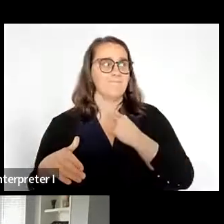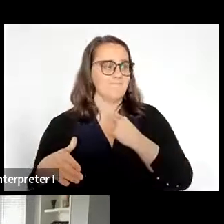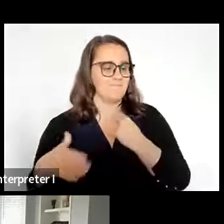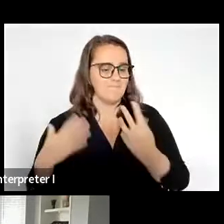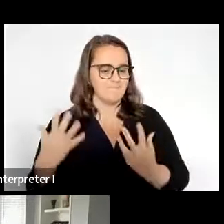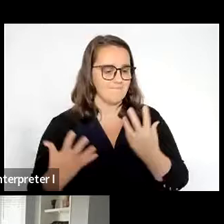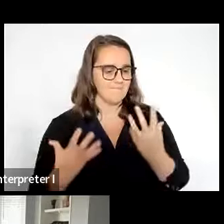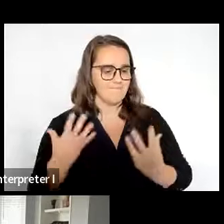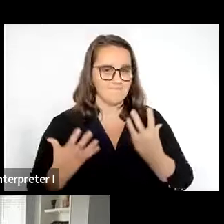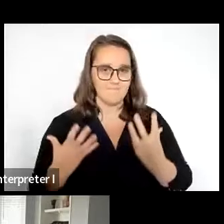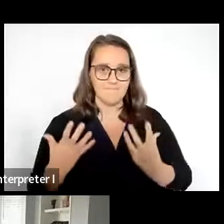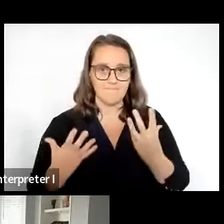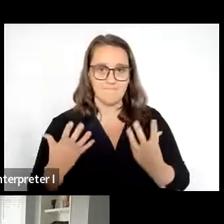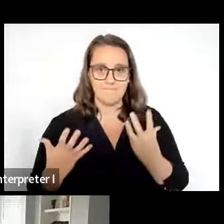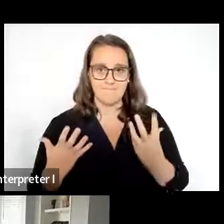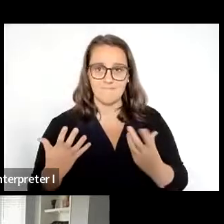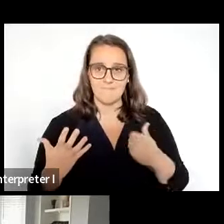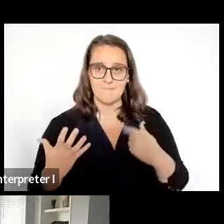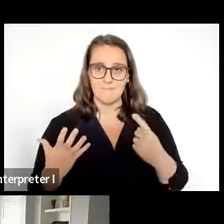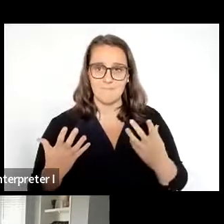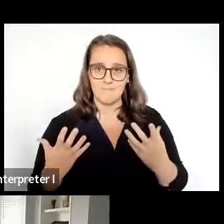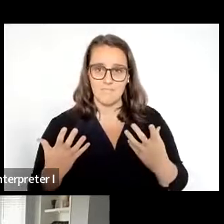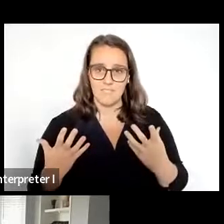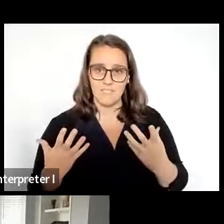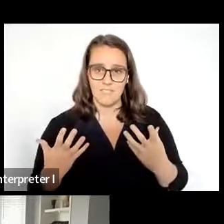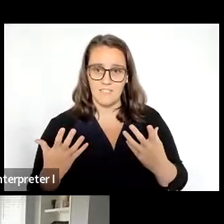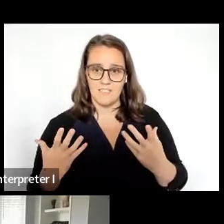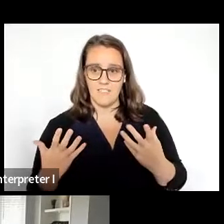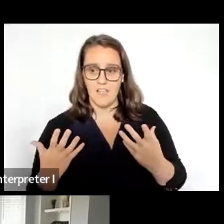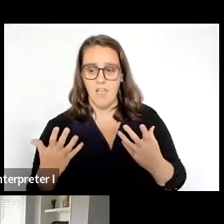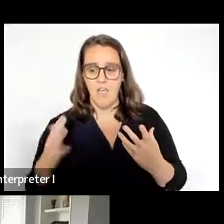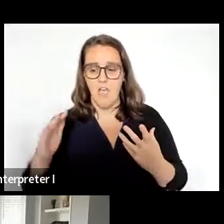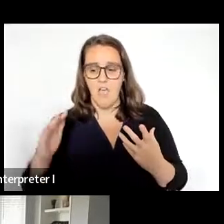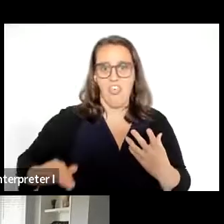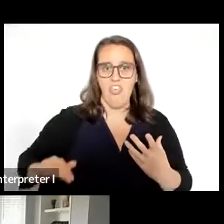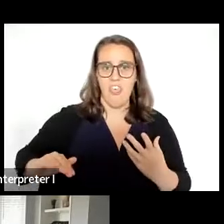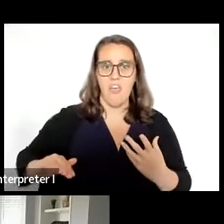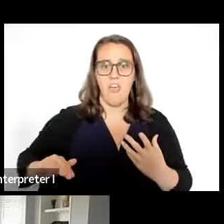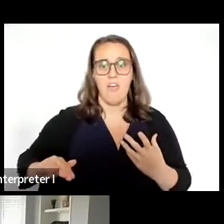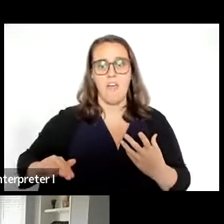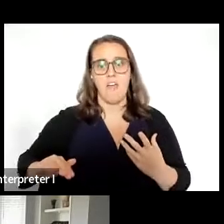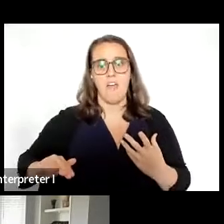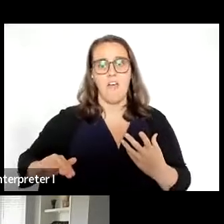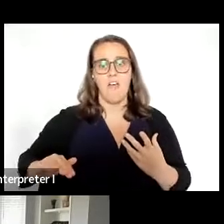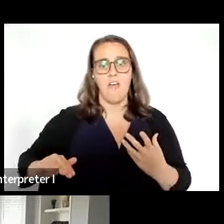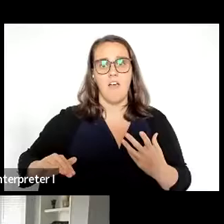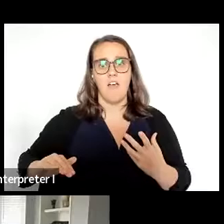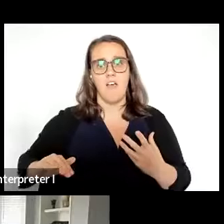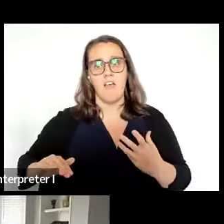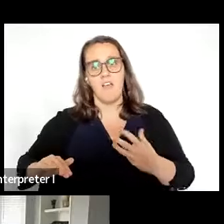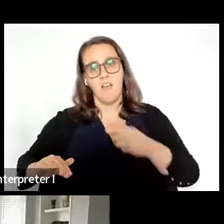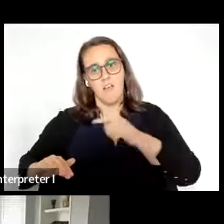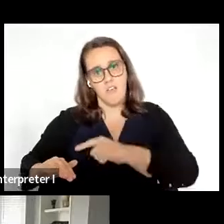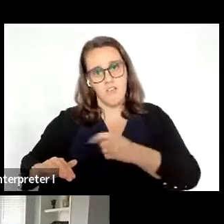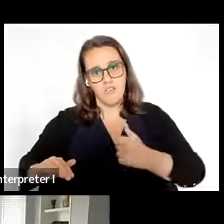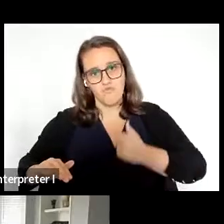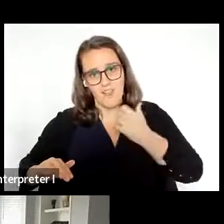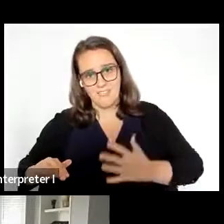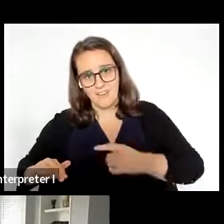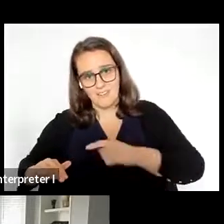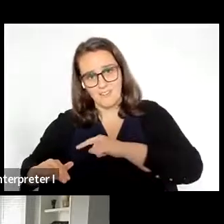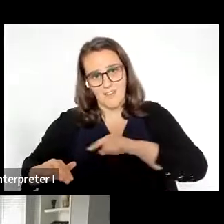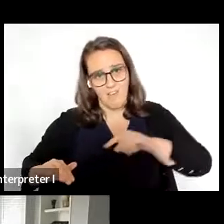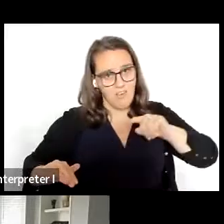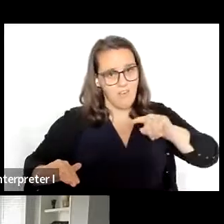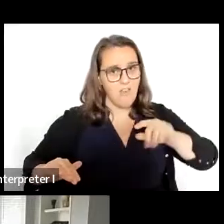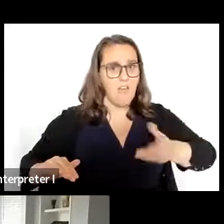have played one group of I'll say residents against another, because